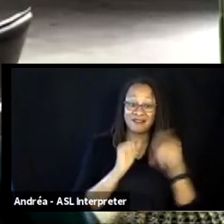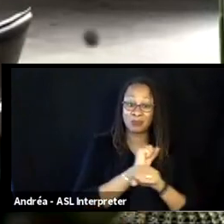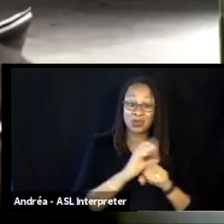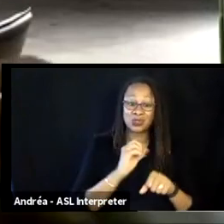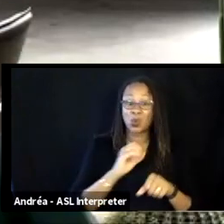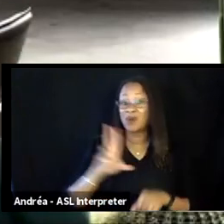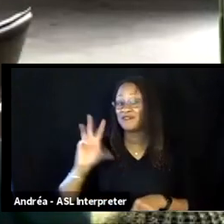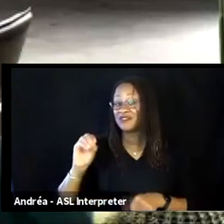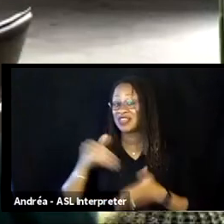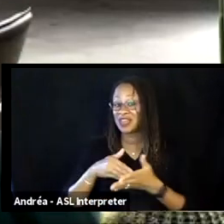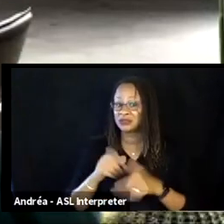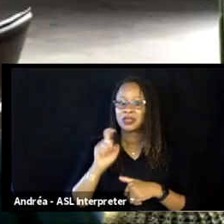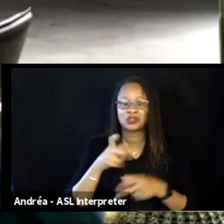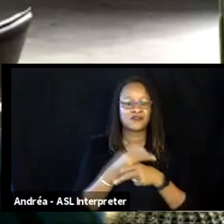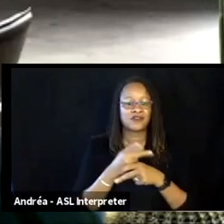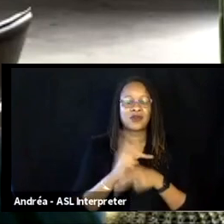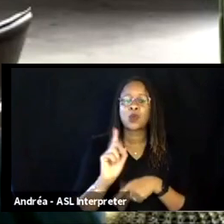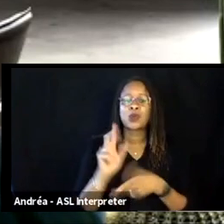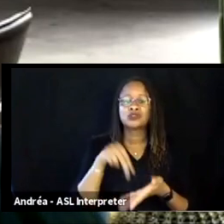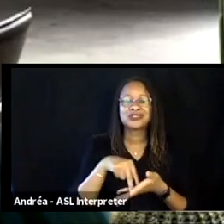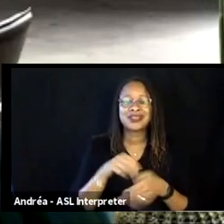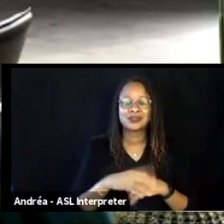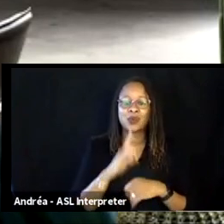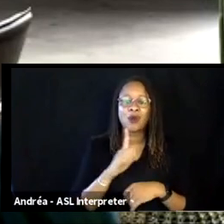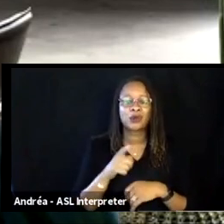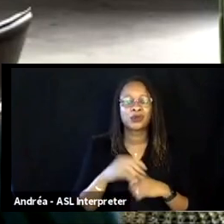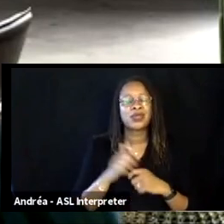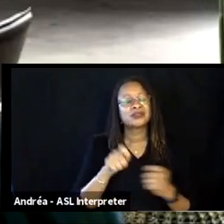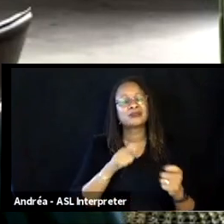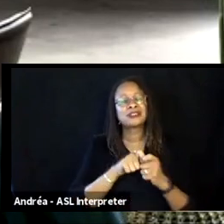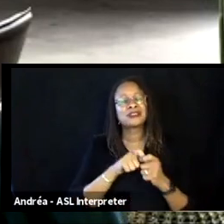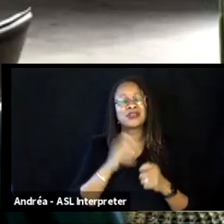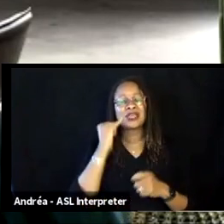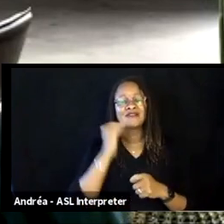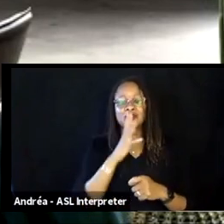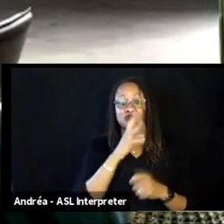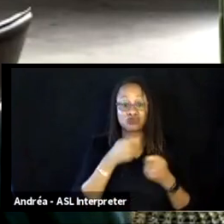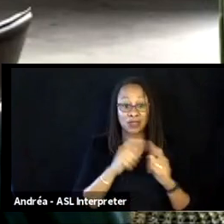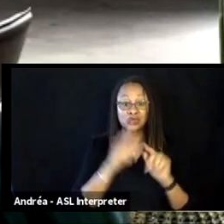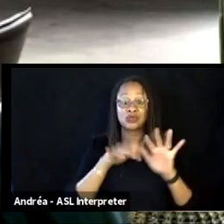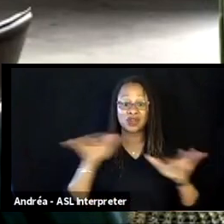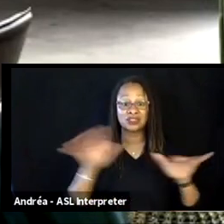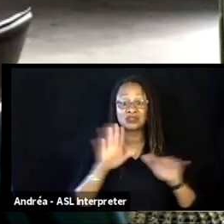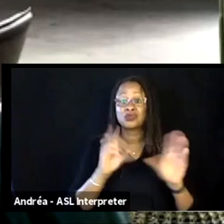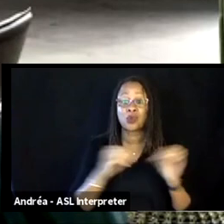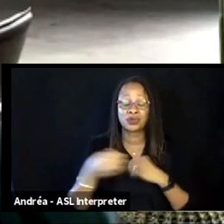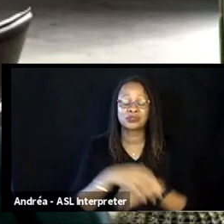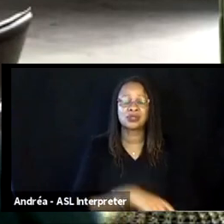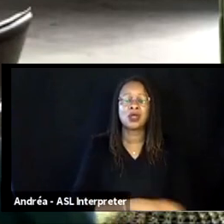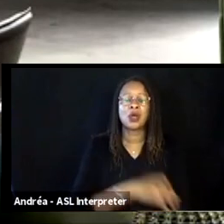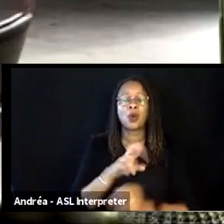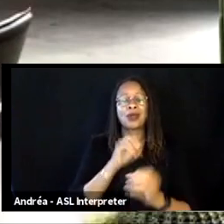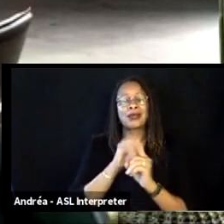you've got to figure out where you stand, particularly if you're trying to diversify your organization or